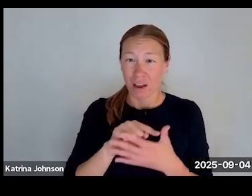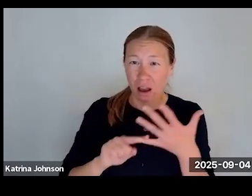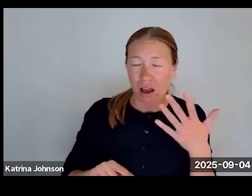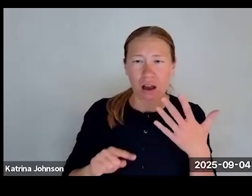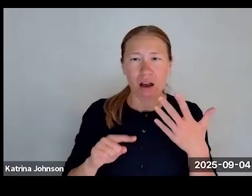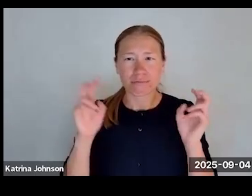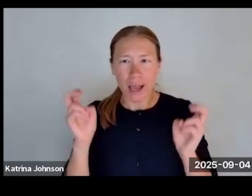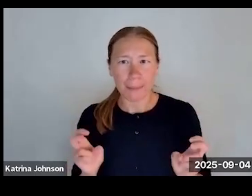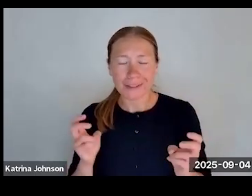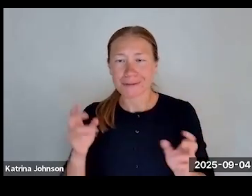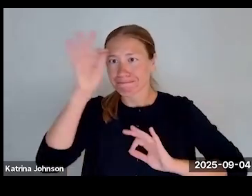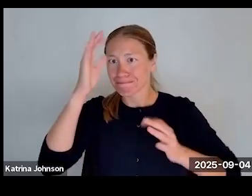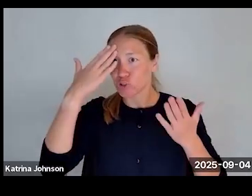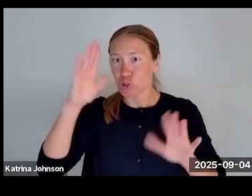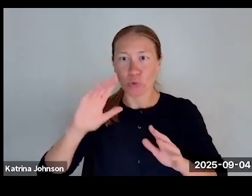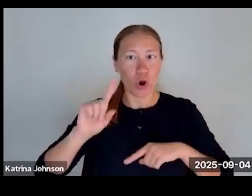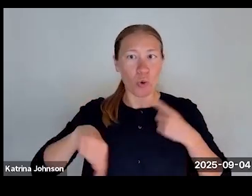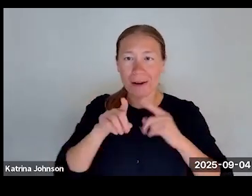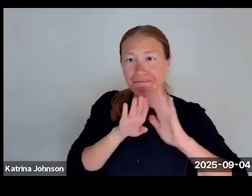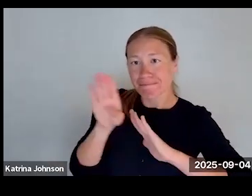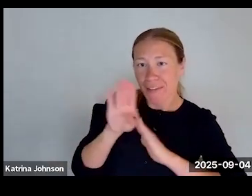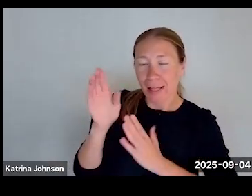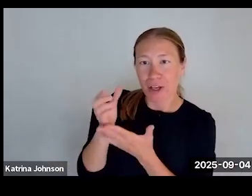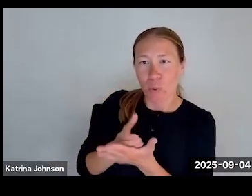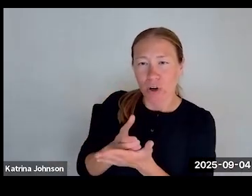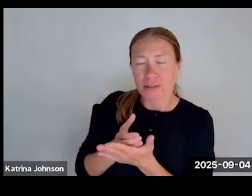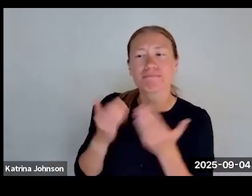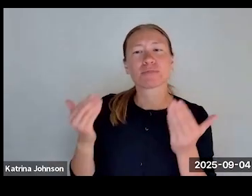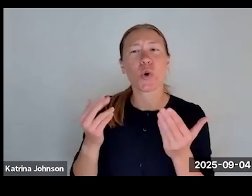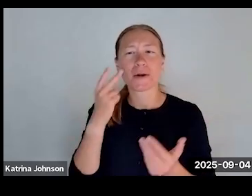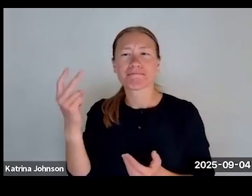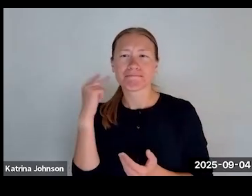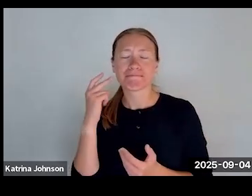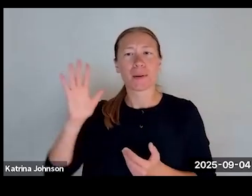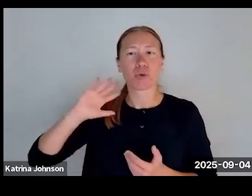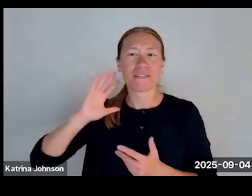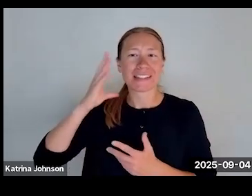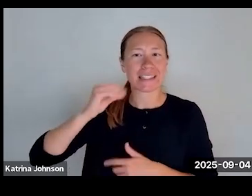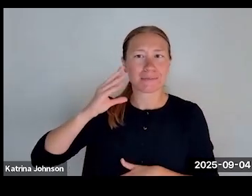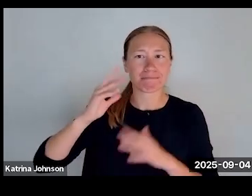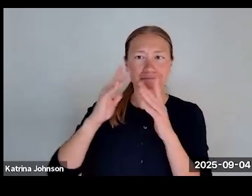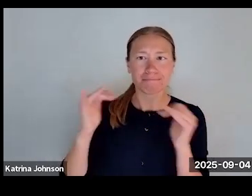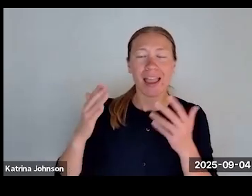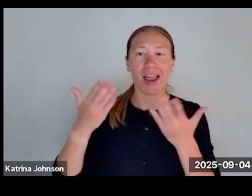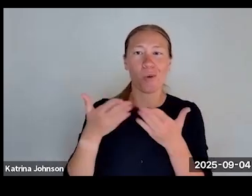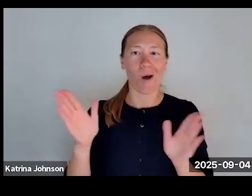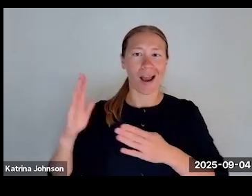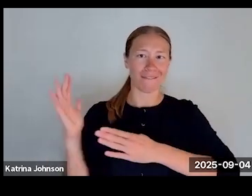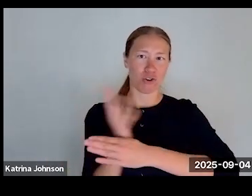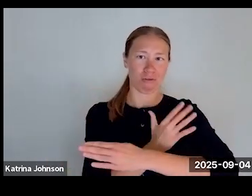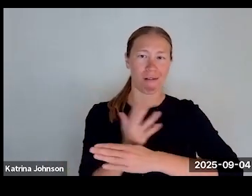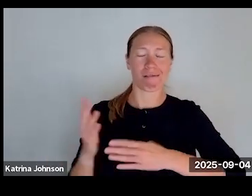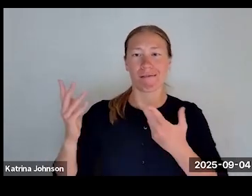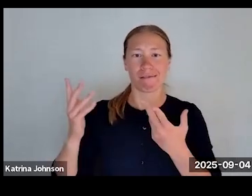the time of course creation, consider your past experiences and a wide variety of lived experiences of